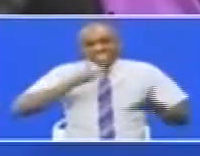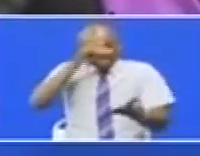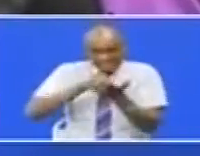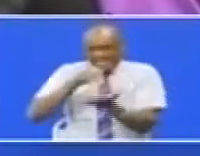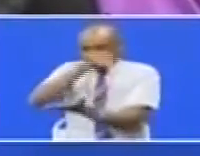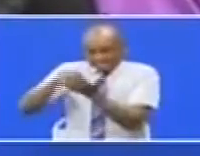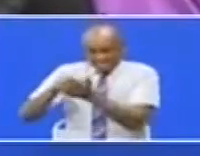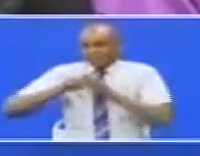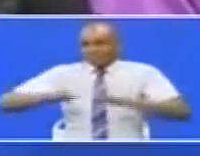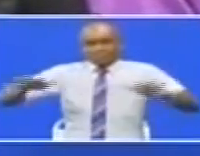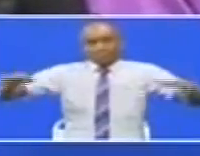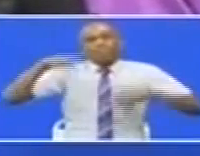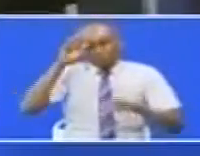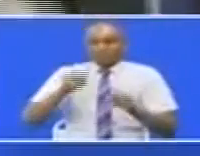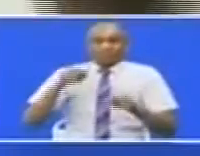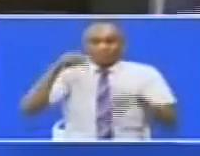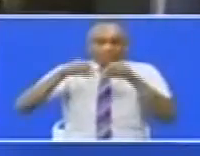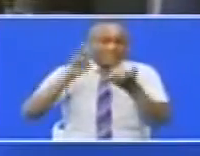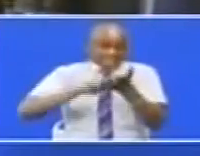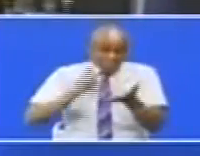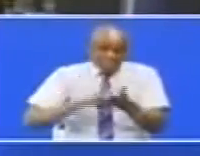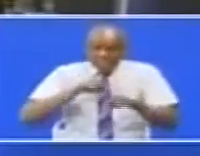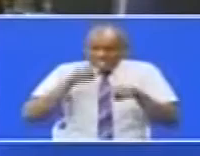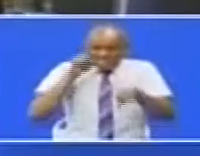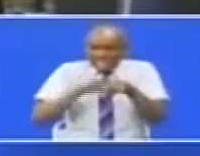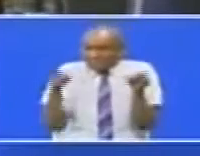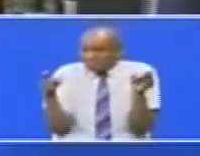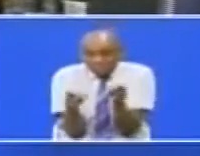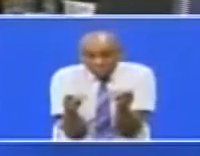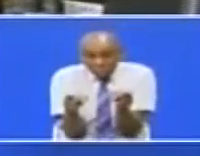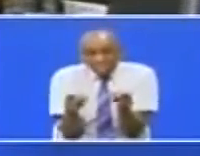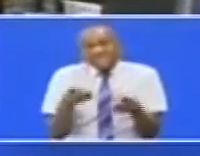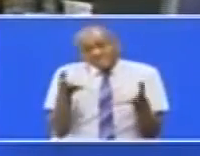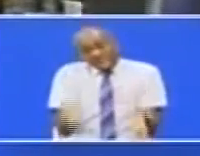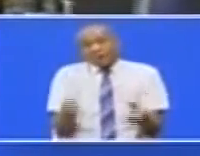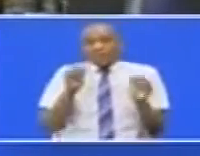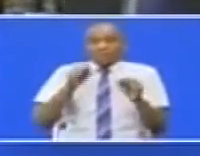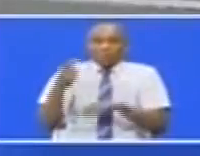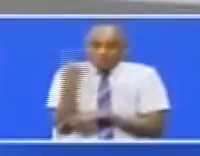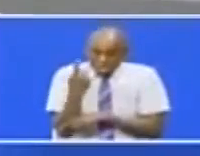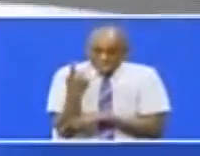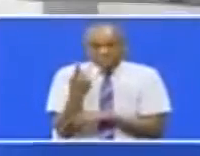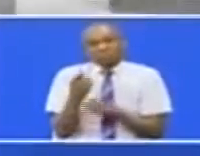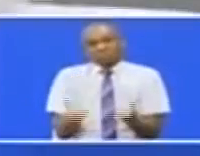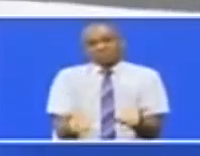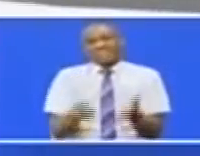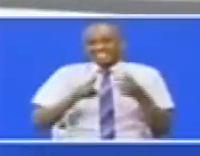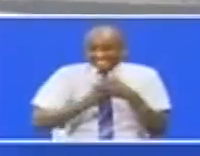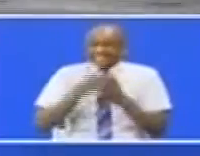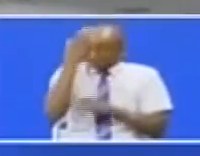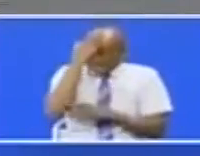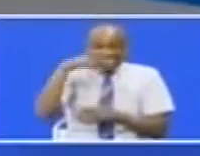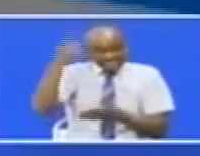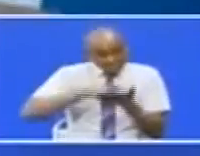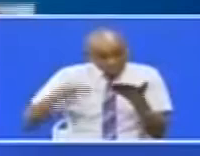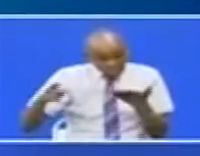for voter registration. But because of time resource constraints, we are only able now to do it at the ward level. Starting Monday next